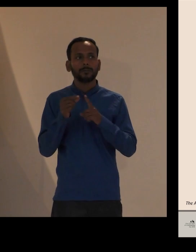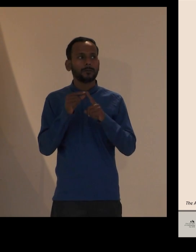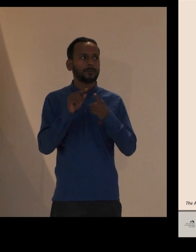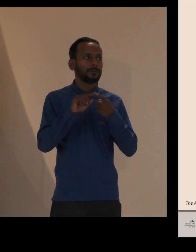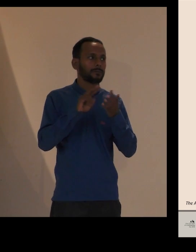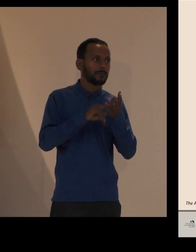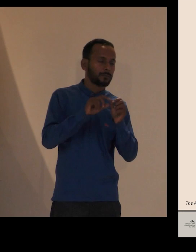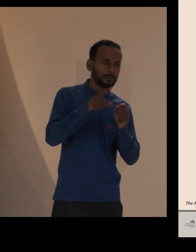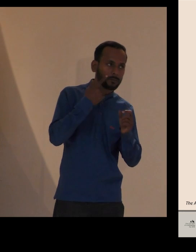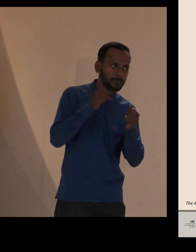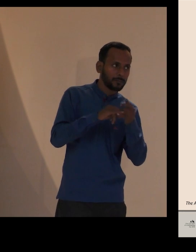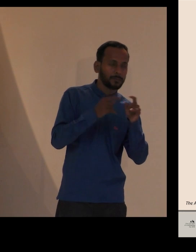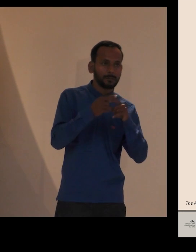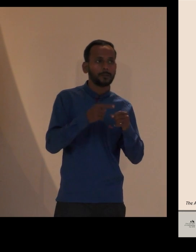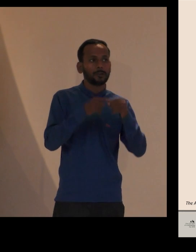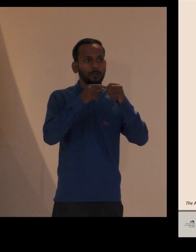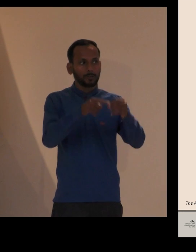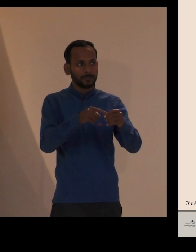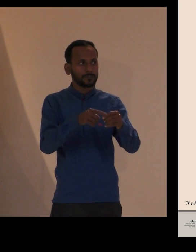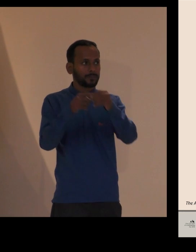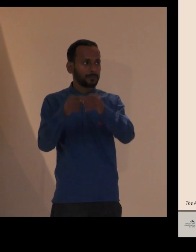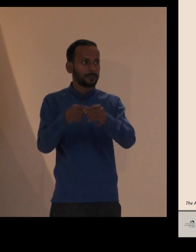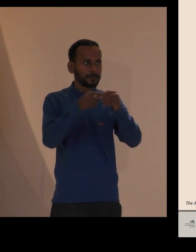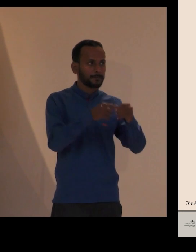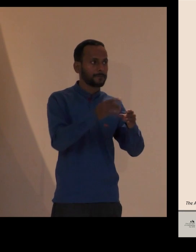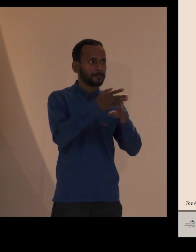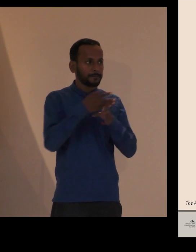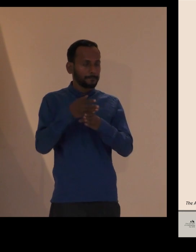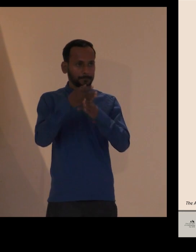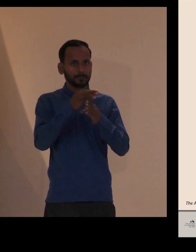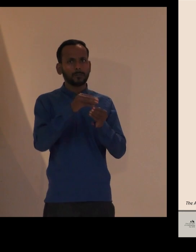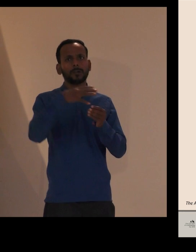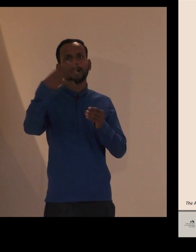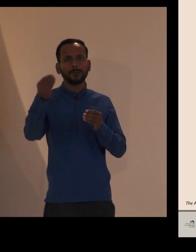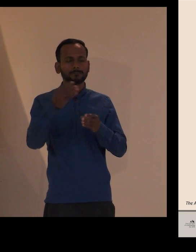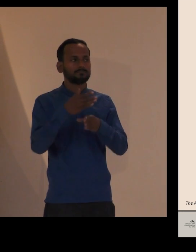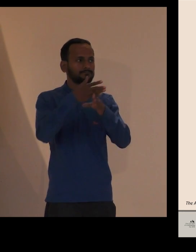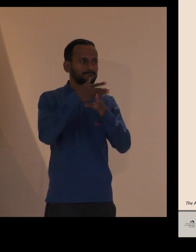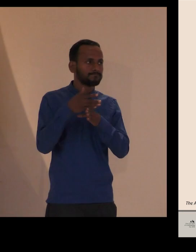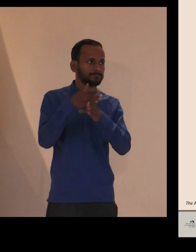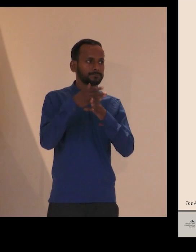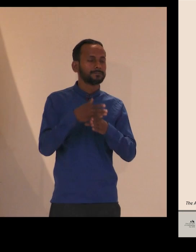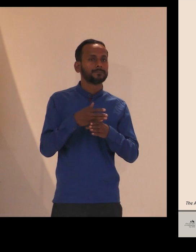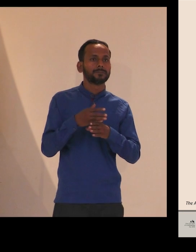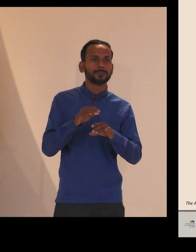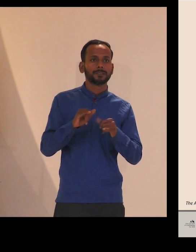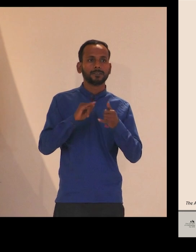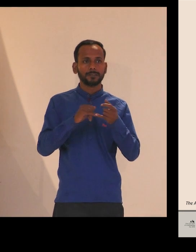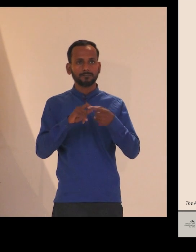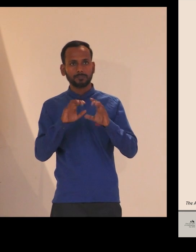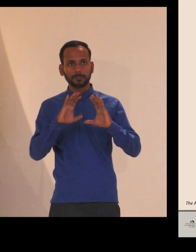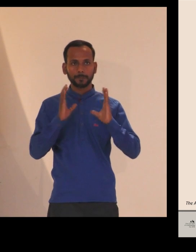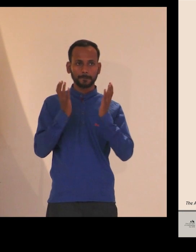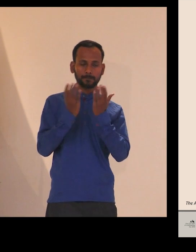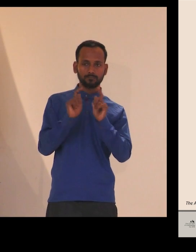an opportunity to put a question to the other panelists, because that's one set of conversations that would be really, really